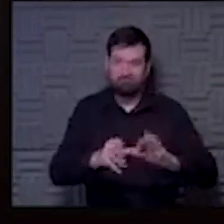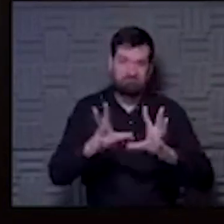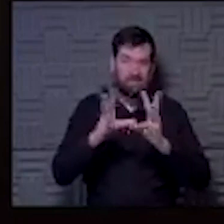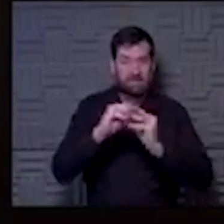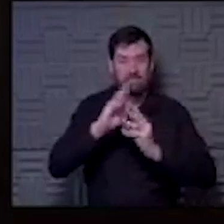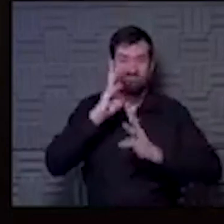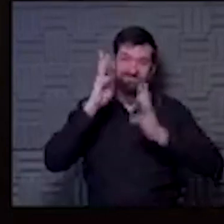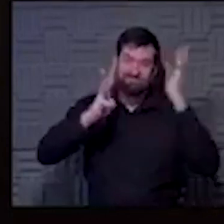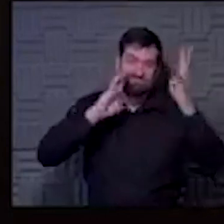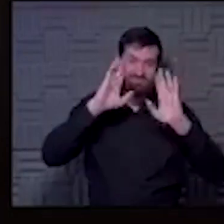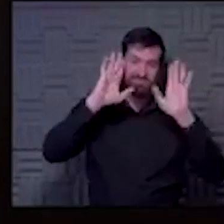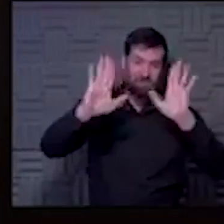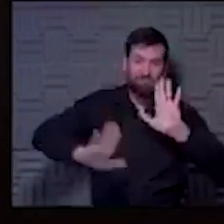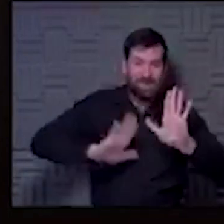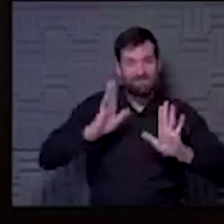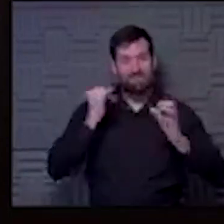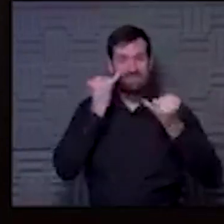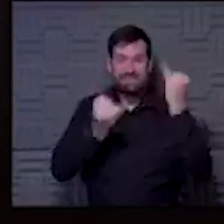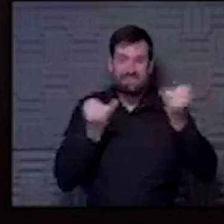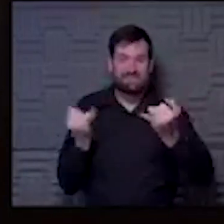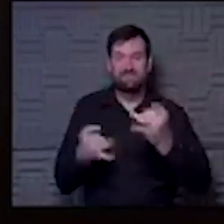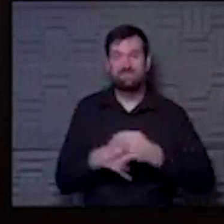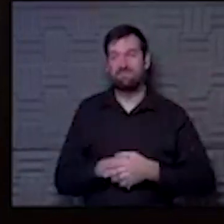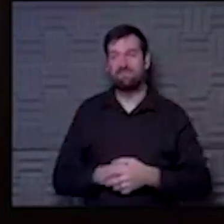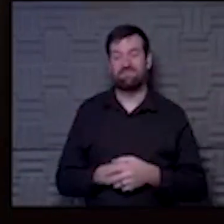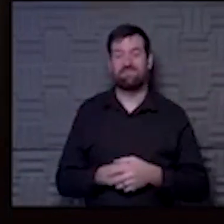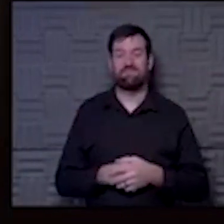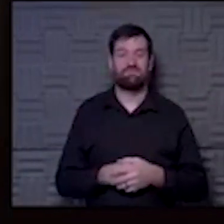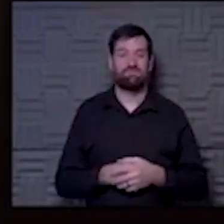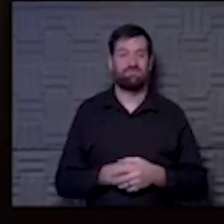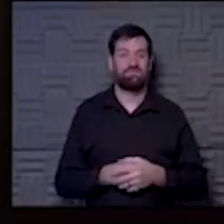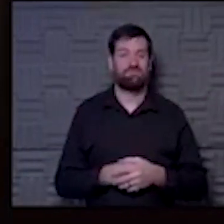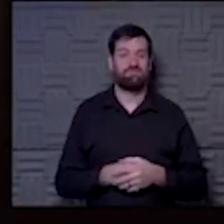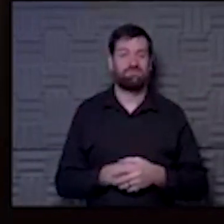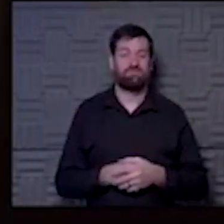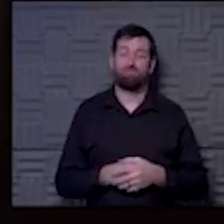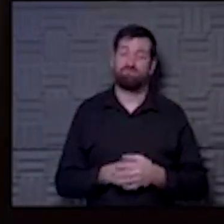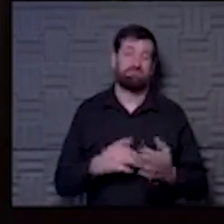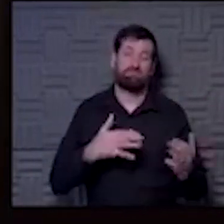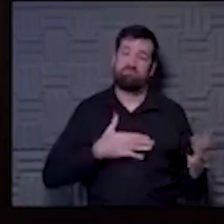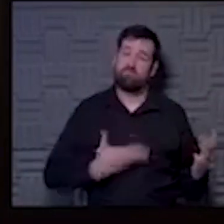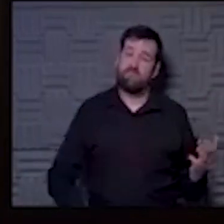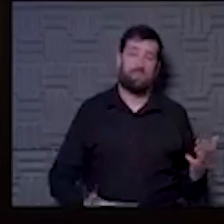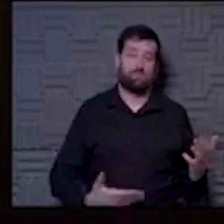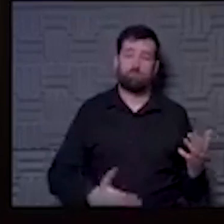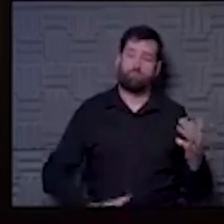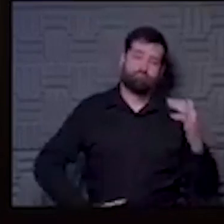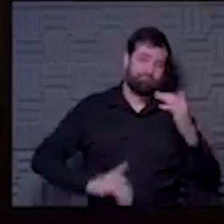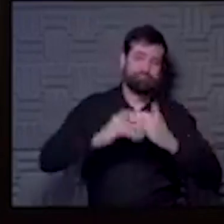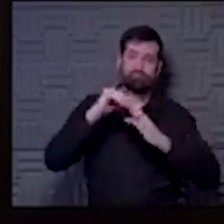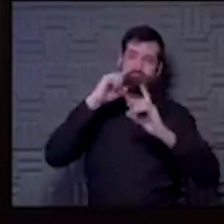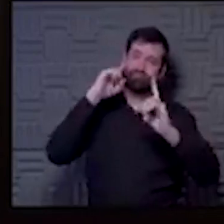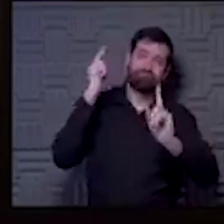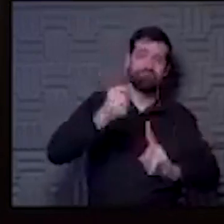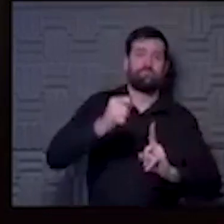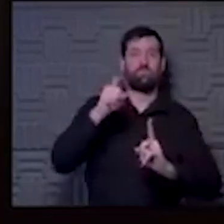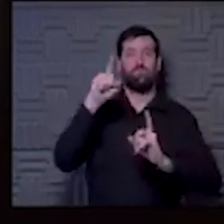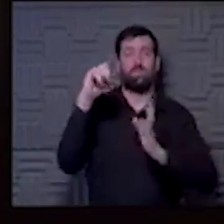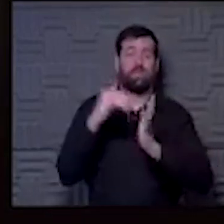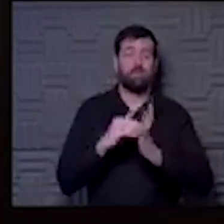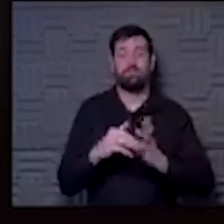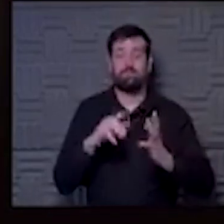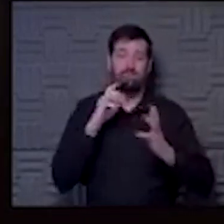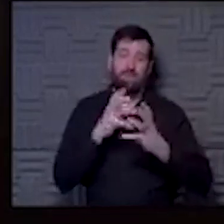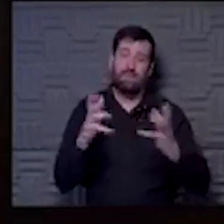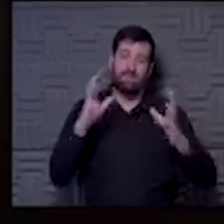come up out of them. And I just be happy to reach that number, and a lot of amazing things are happening.